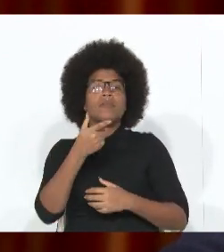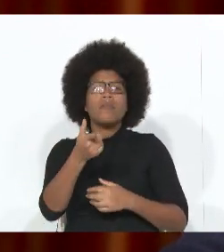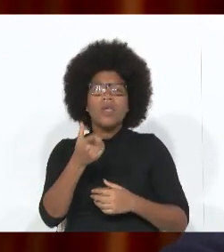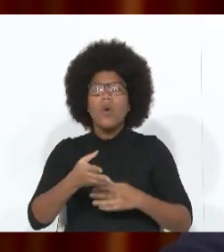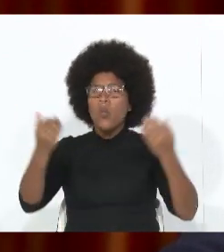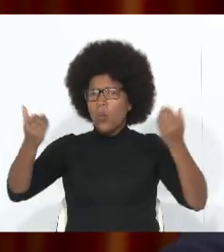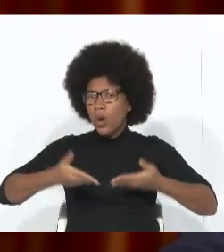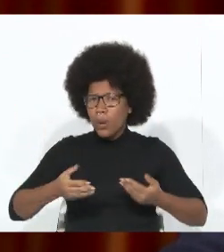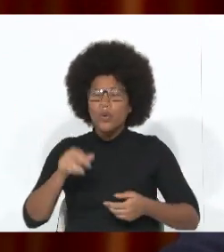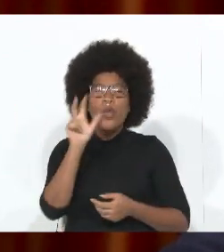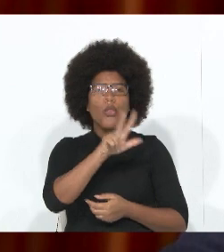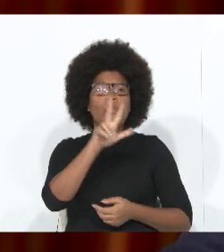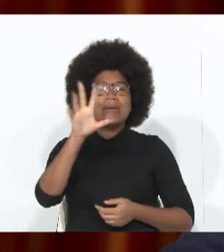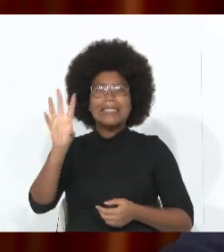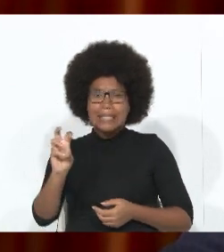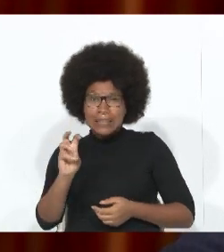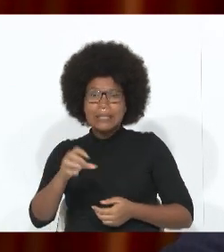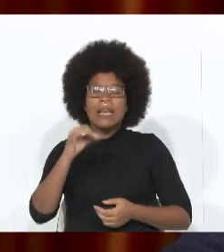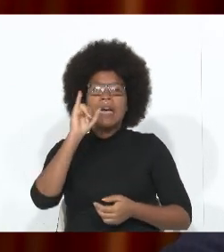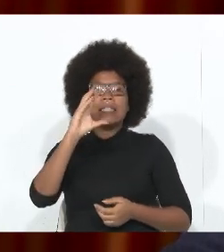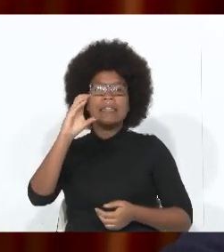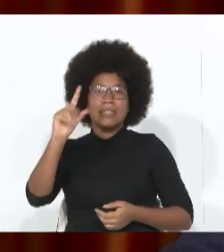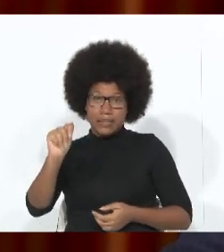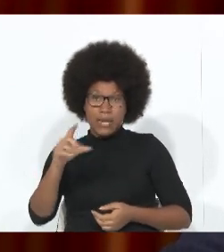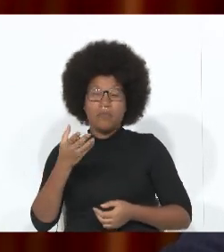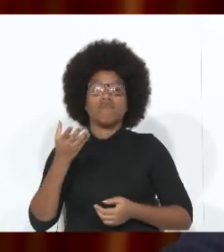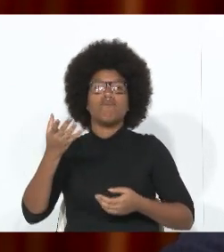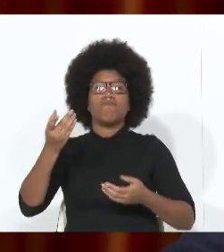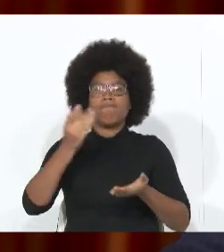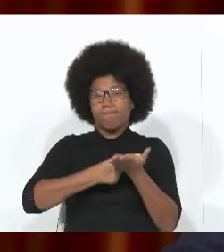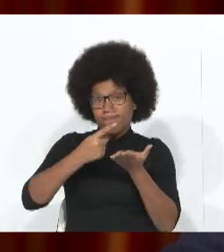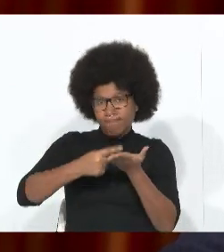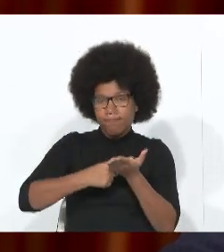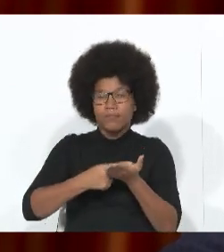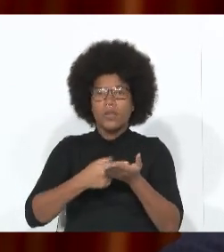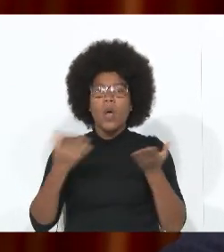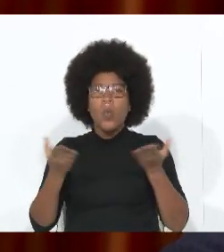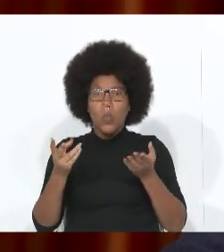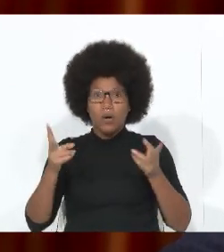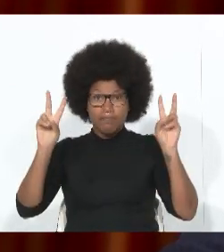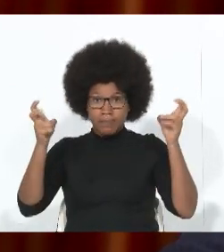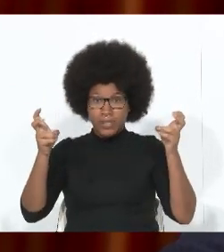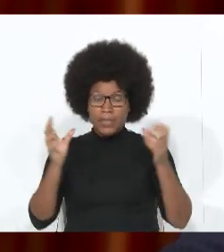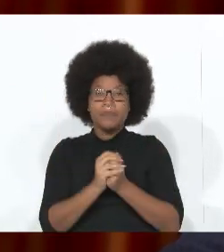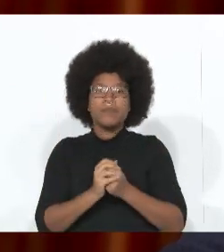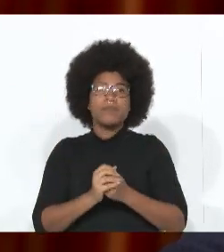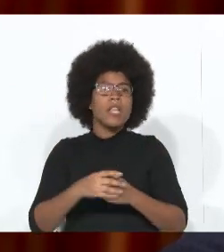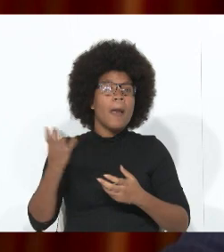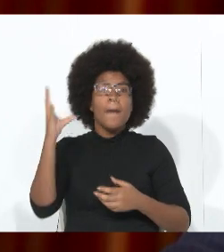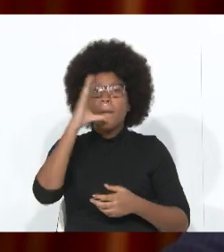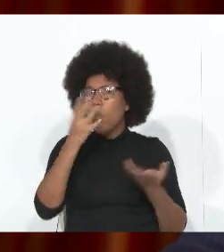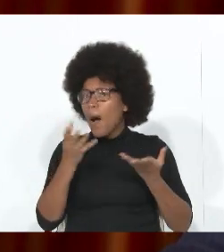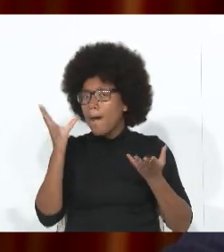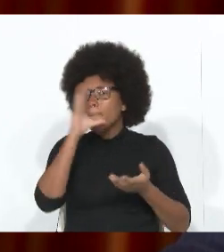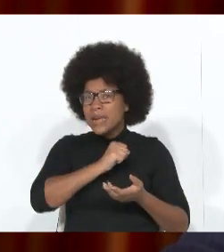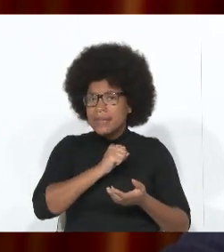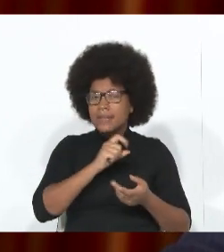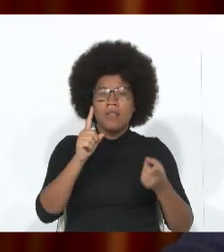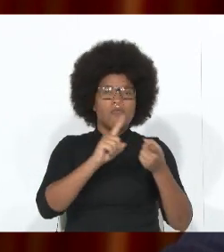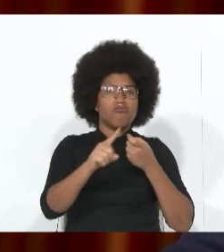our 36th ICT Open Forum titled The Missing Link, Moving Local Theatre from the Stage to